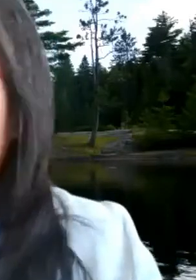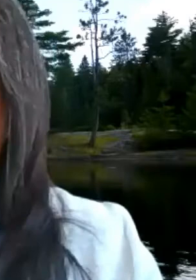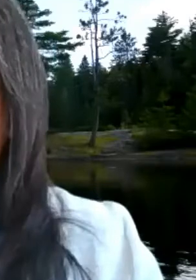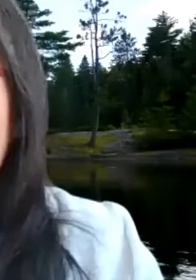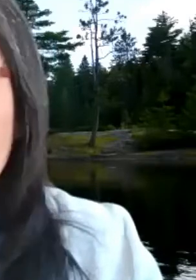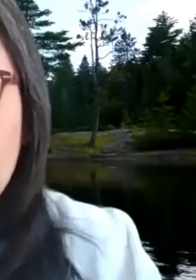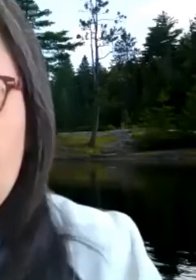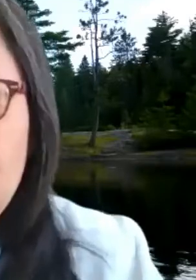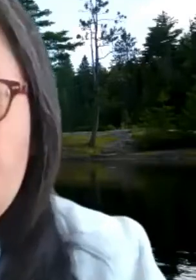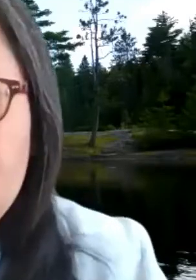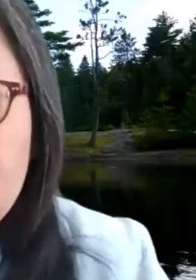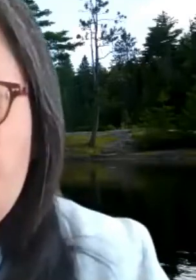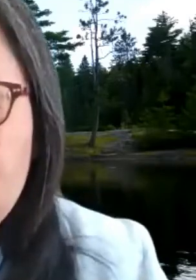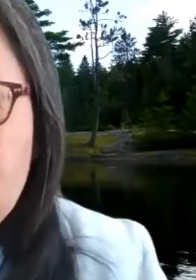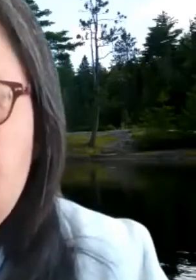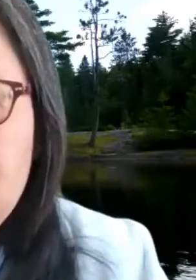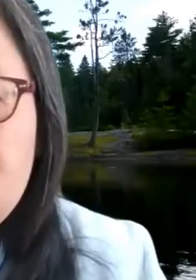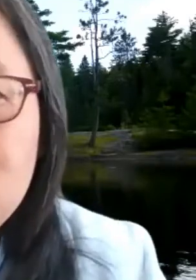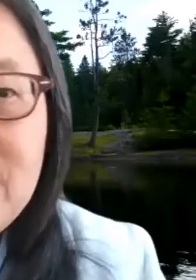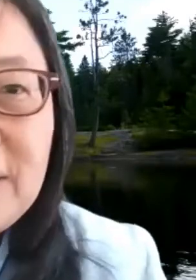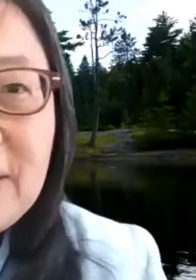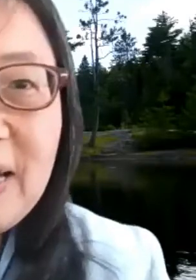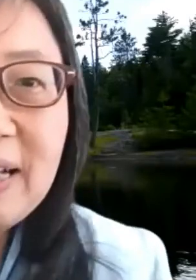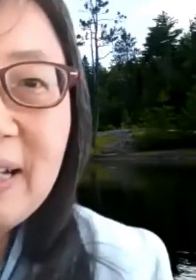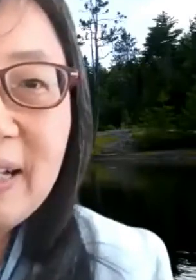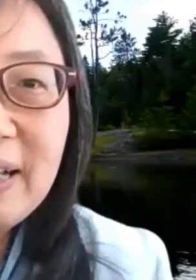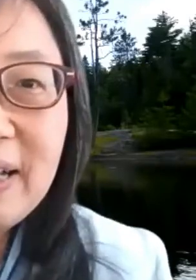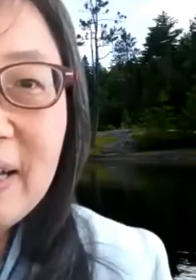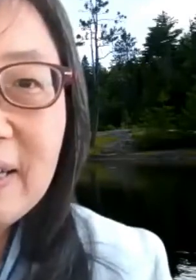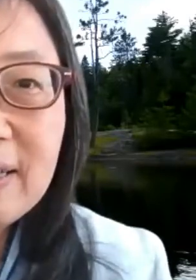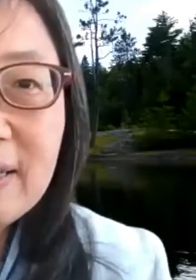So let me start sharing my screen.